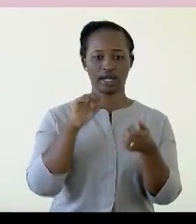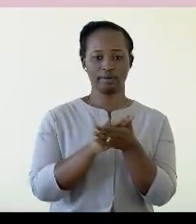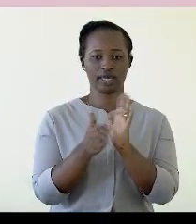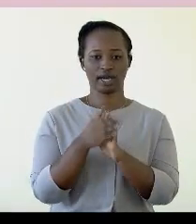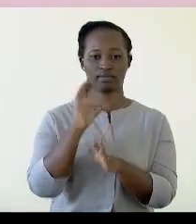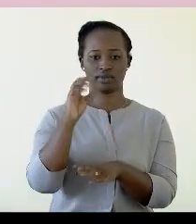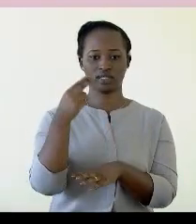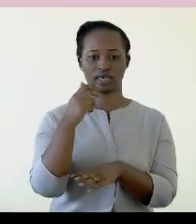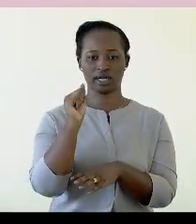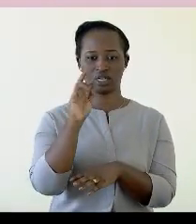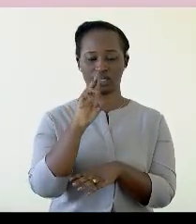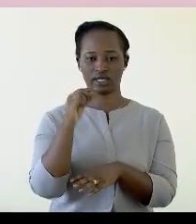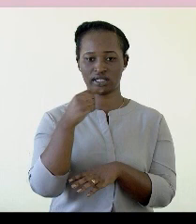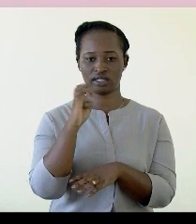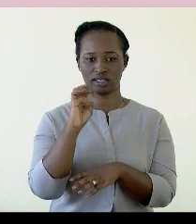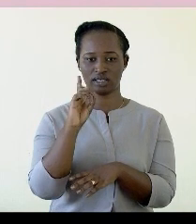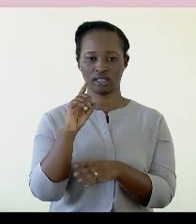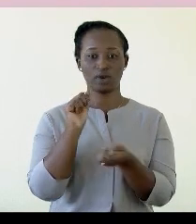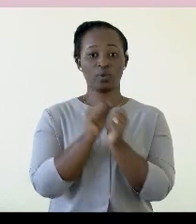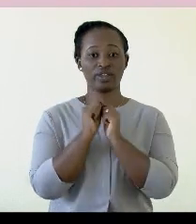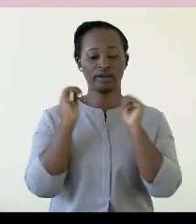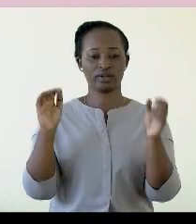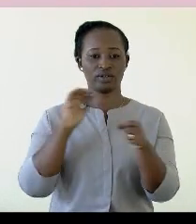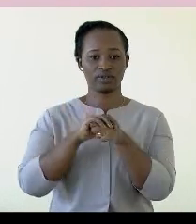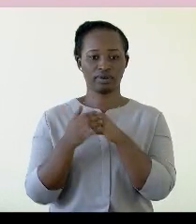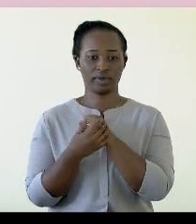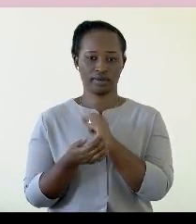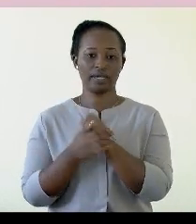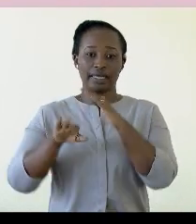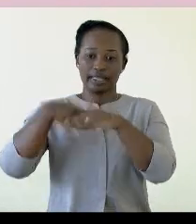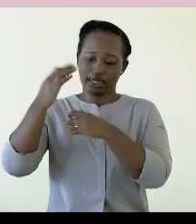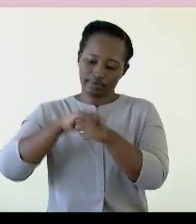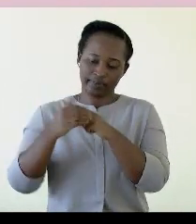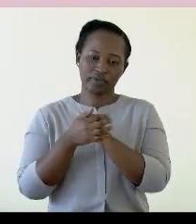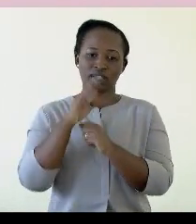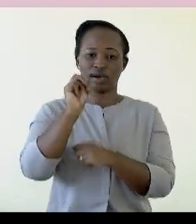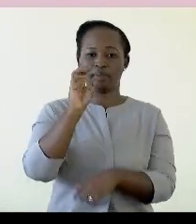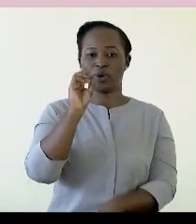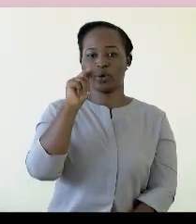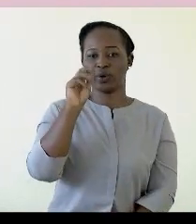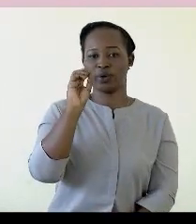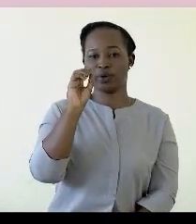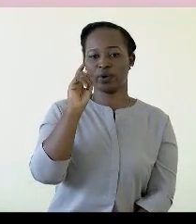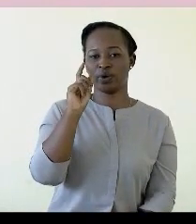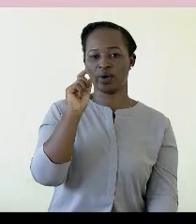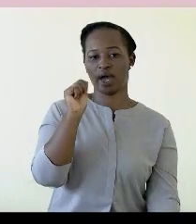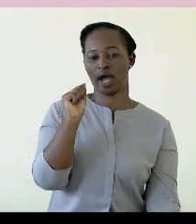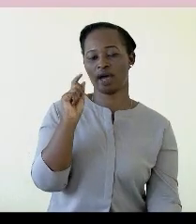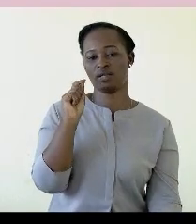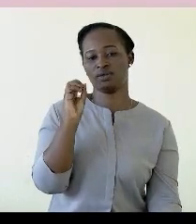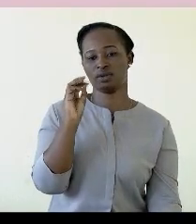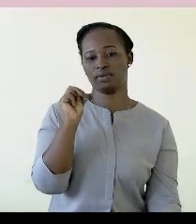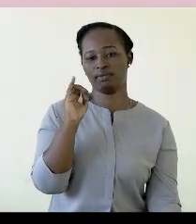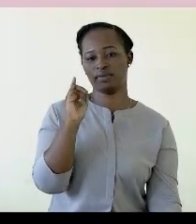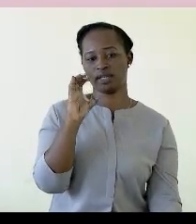a group of atoms like radicals. Then they form monoatomic ions. We will see the examples. And we